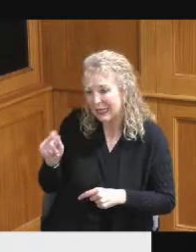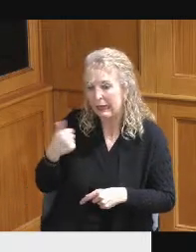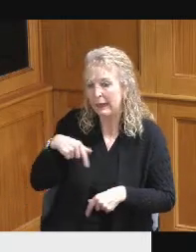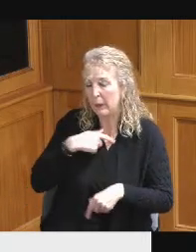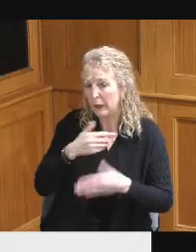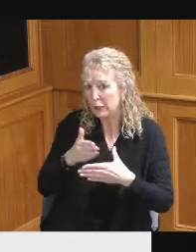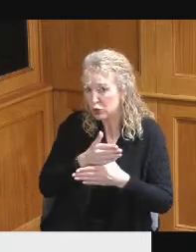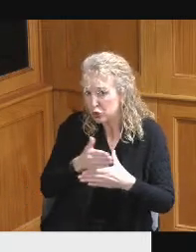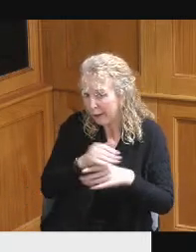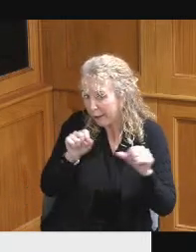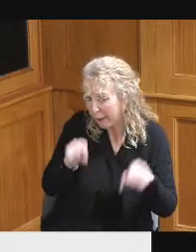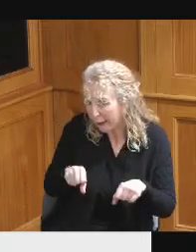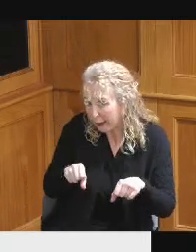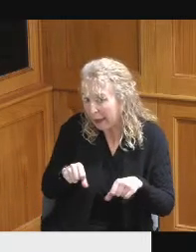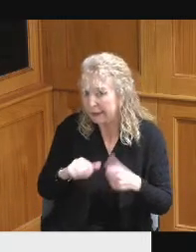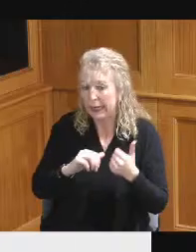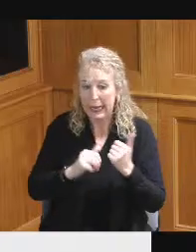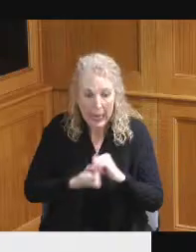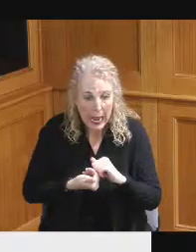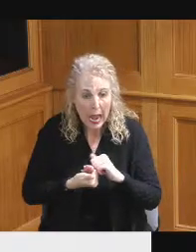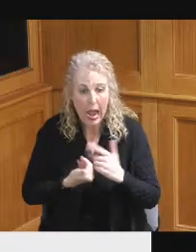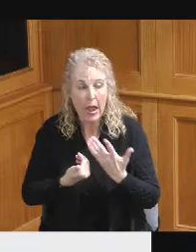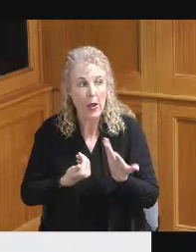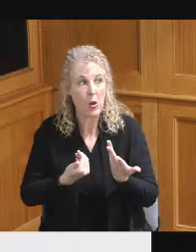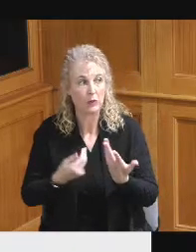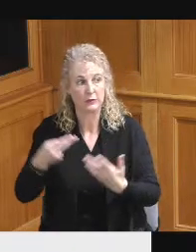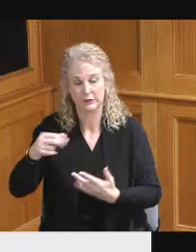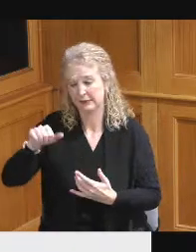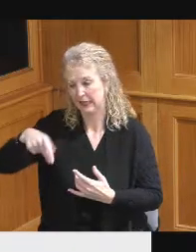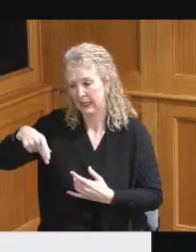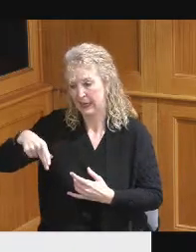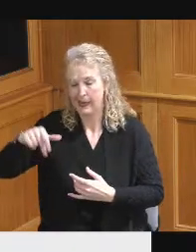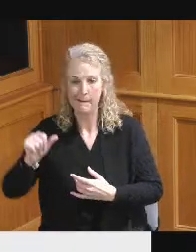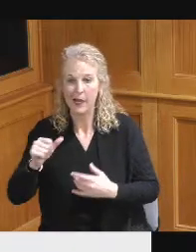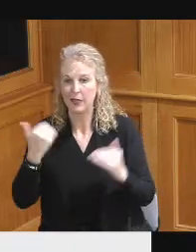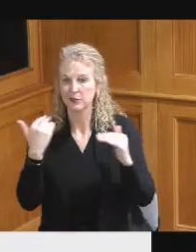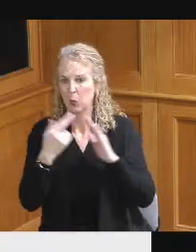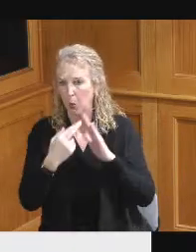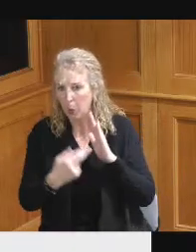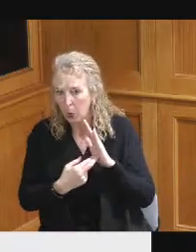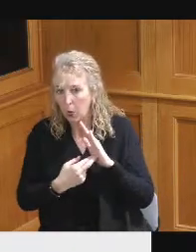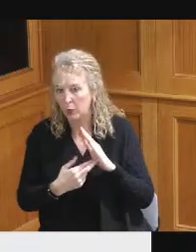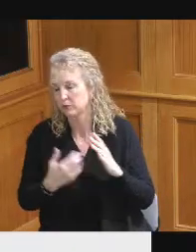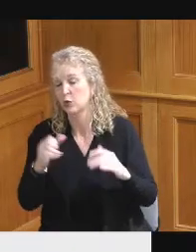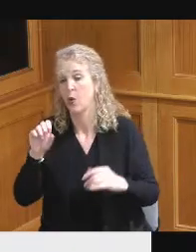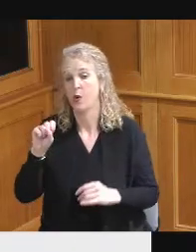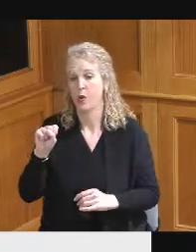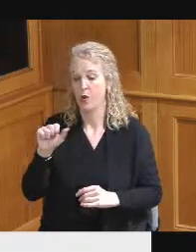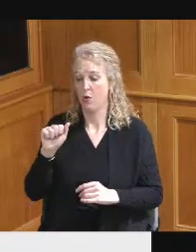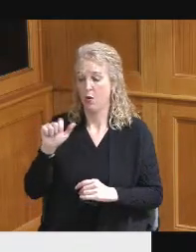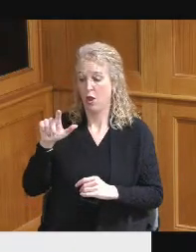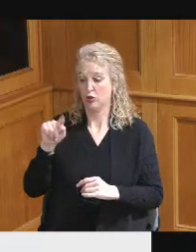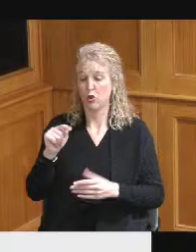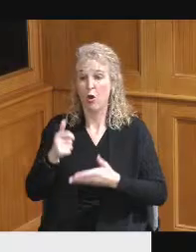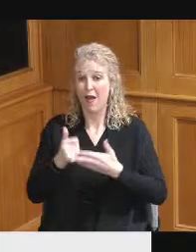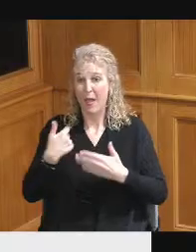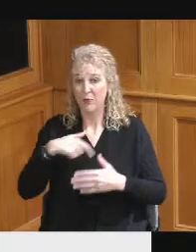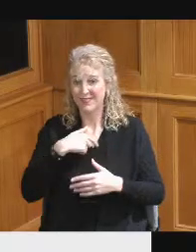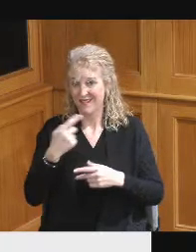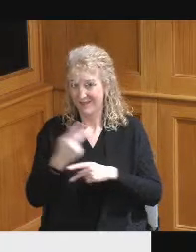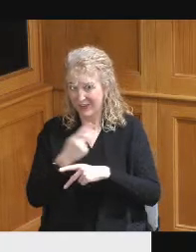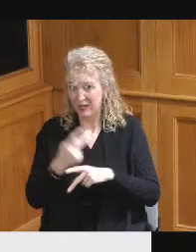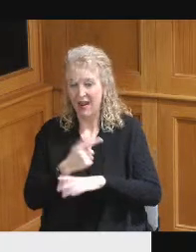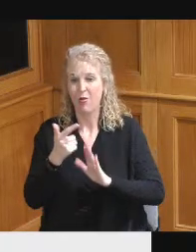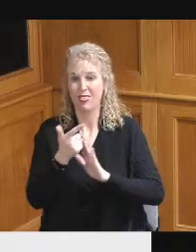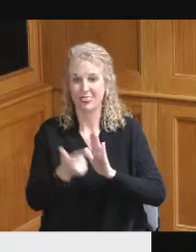and with those who were the decision makers at the table. So SALT has allowed us to work through and clean up those legal frameworks with